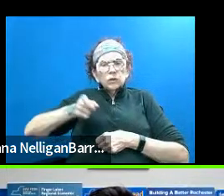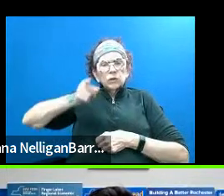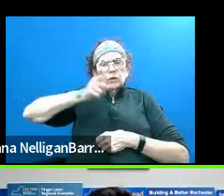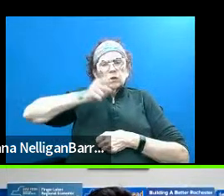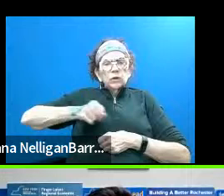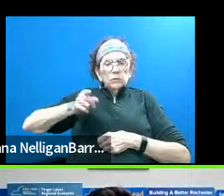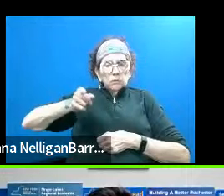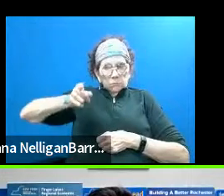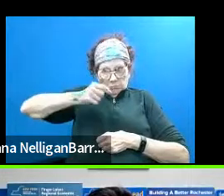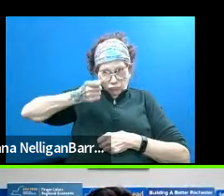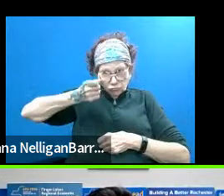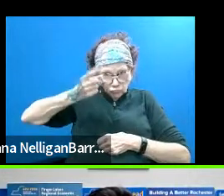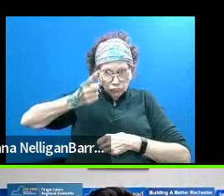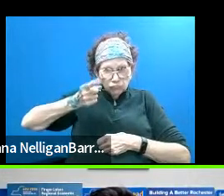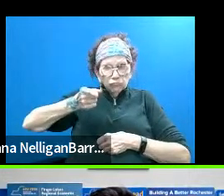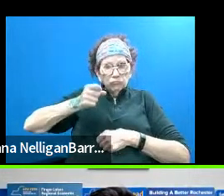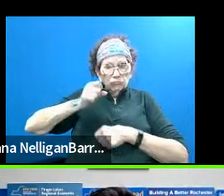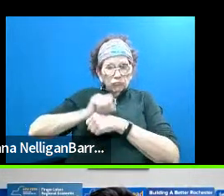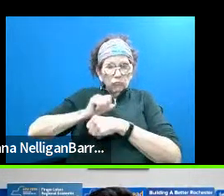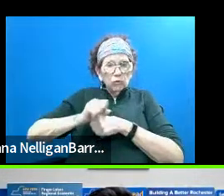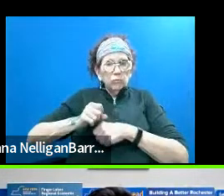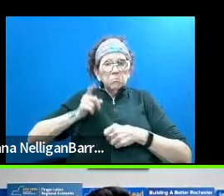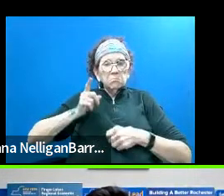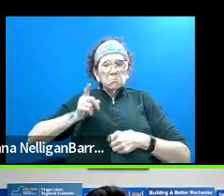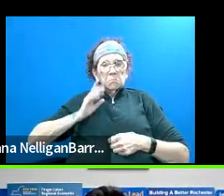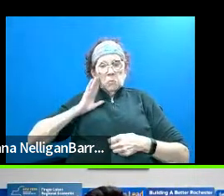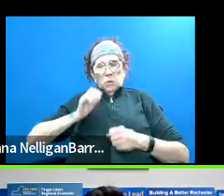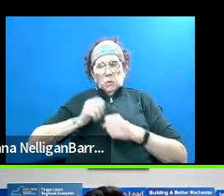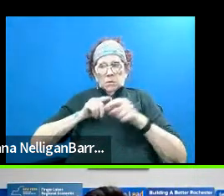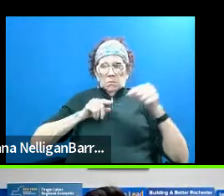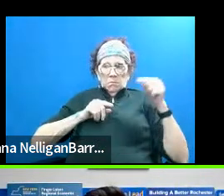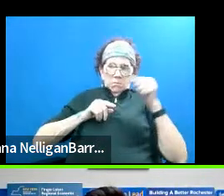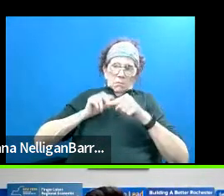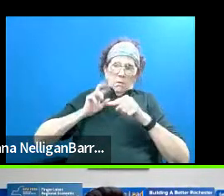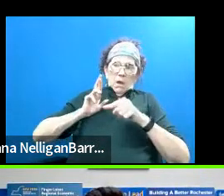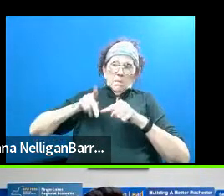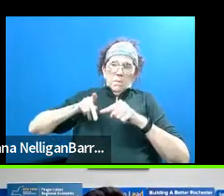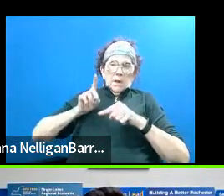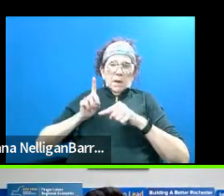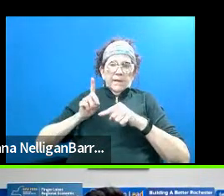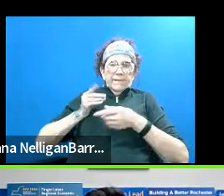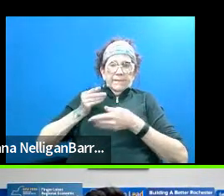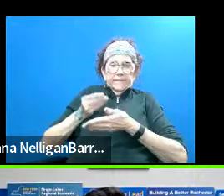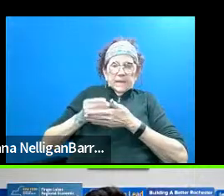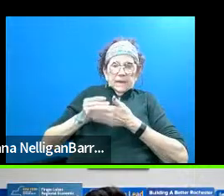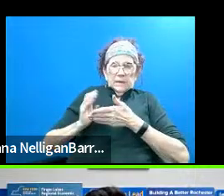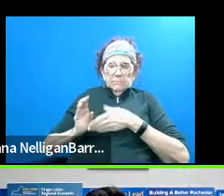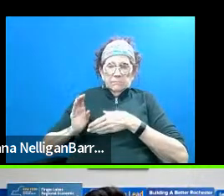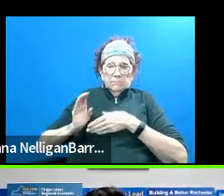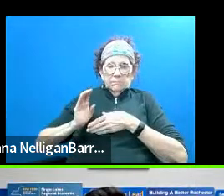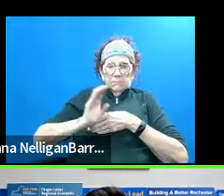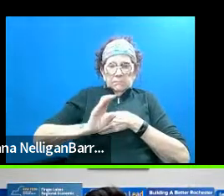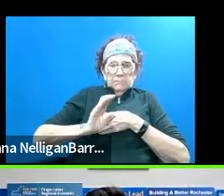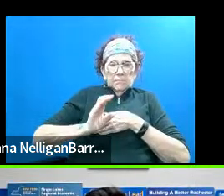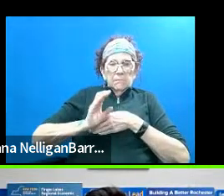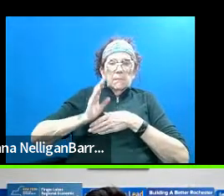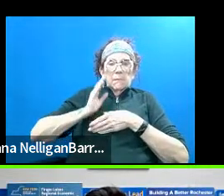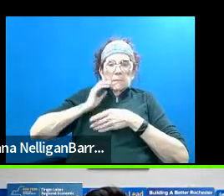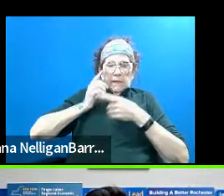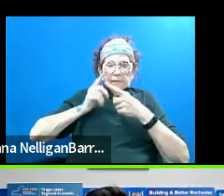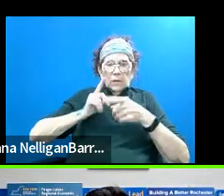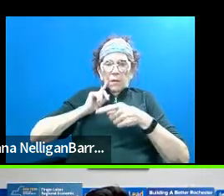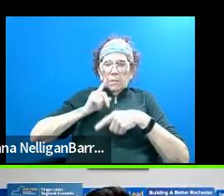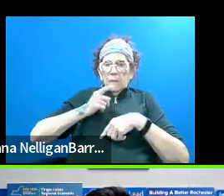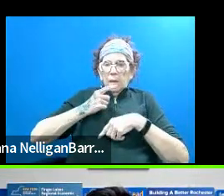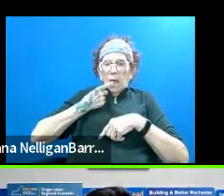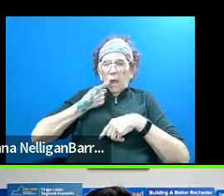doing through RDP with the funding in place and with the bid eventually would all be additive to what the city already does. It's